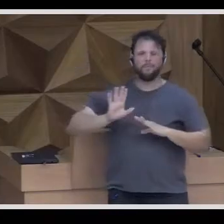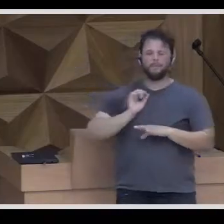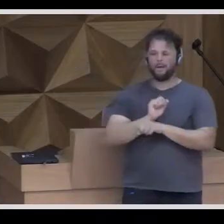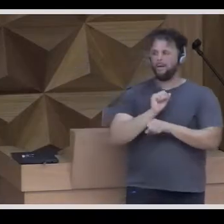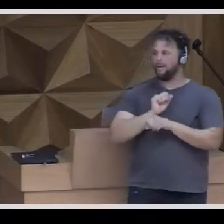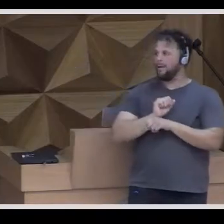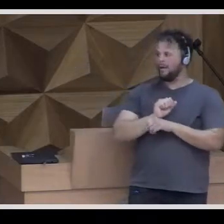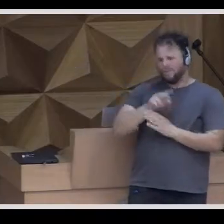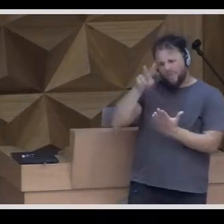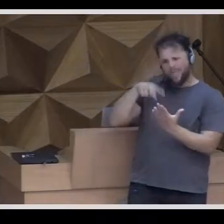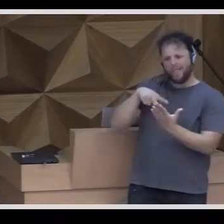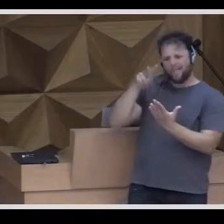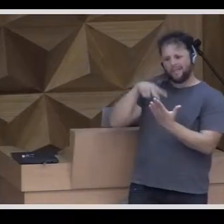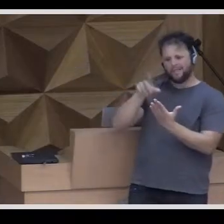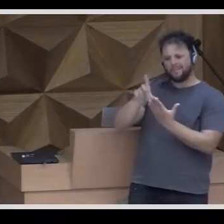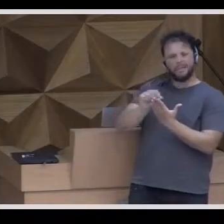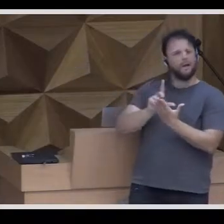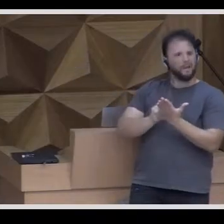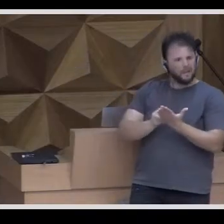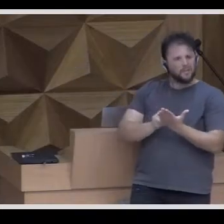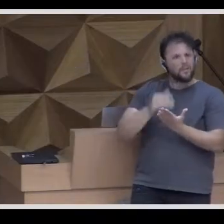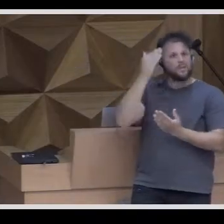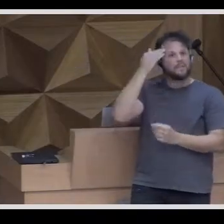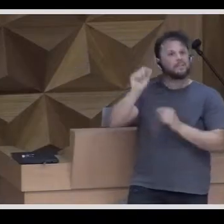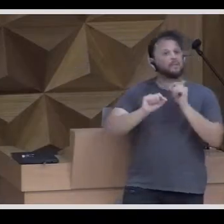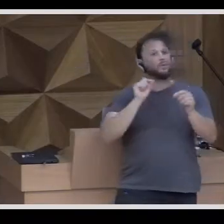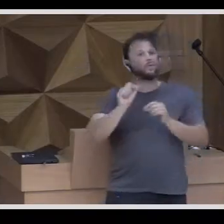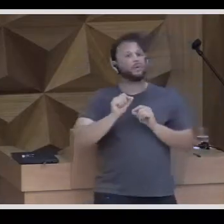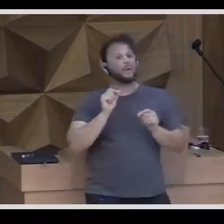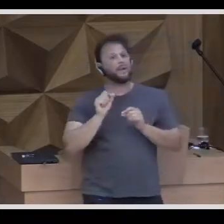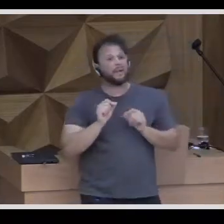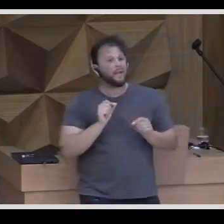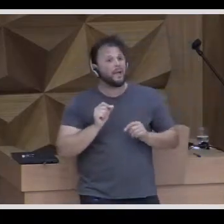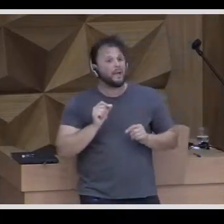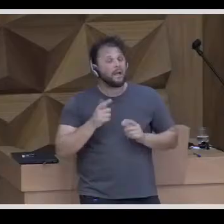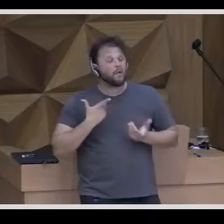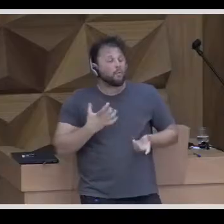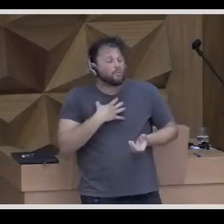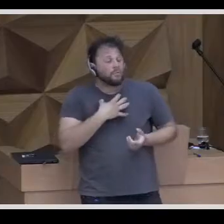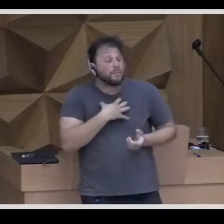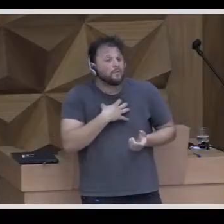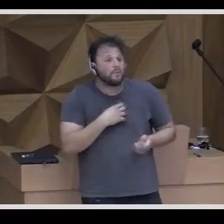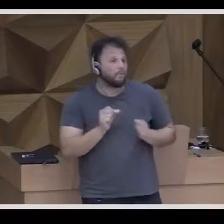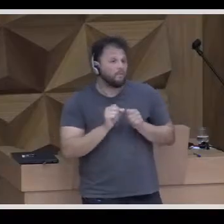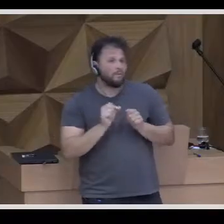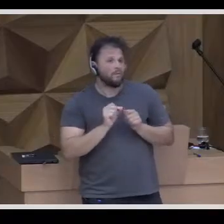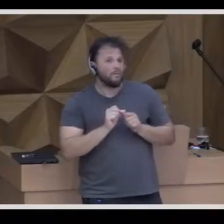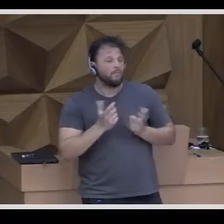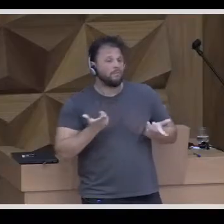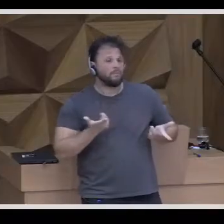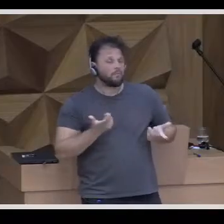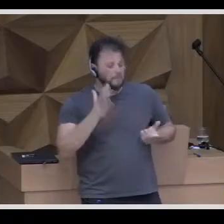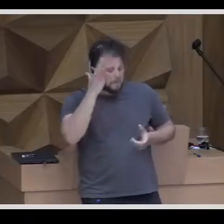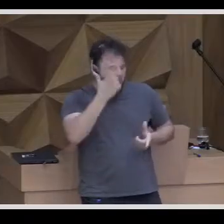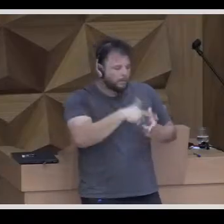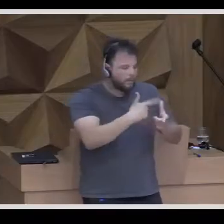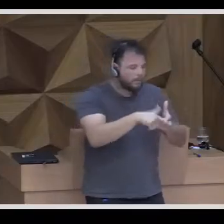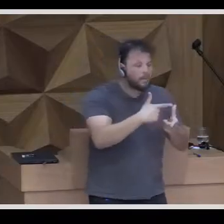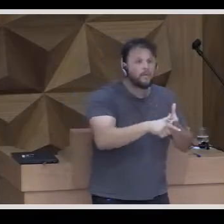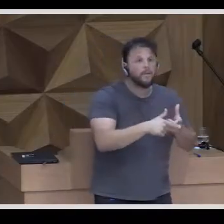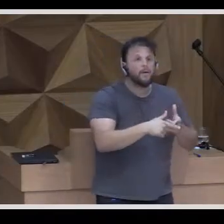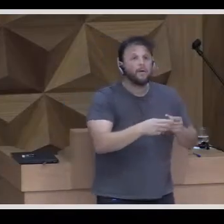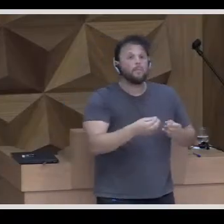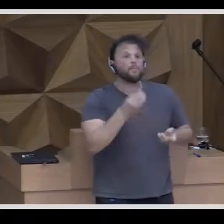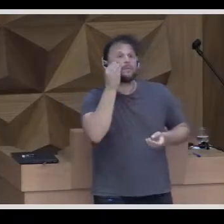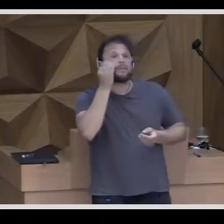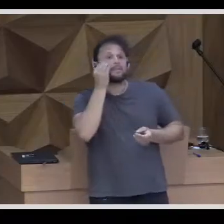this kind of one-woman approach is probably not going to solve the problem by itself, but I throw it back to you to say, if you get that